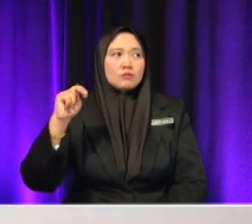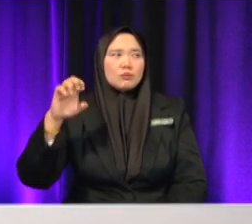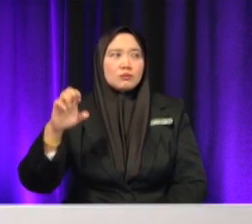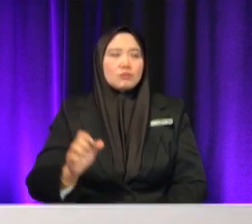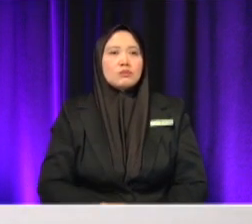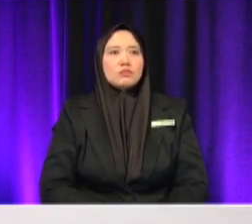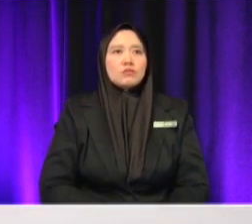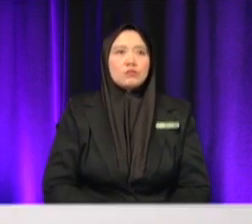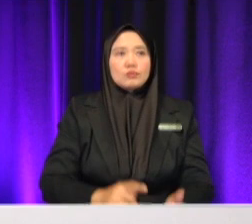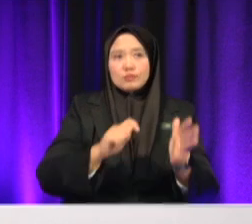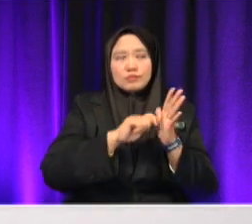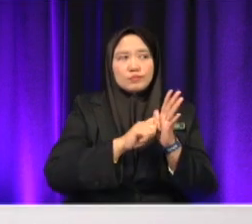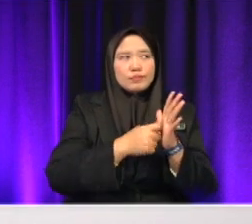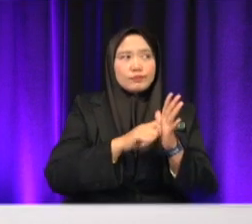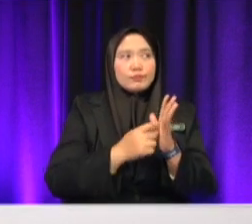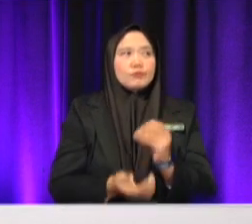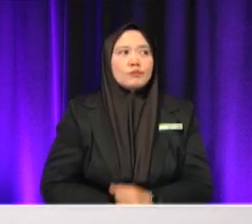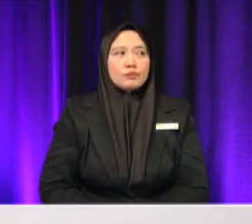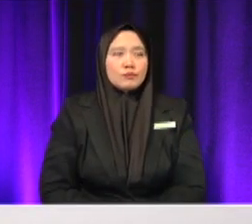Anyone? Okay, Alicia.